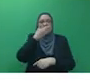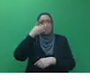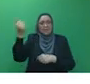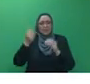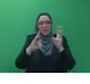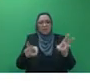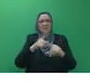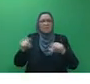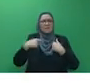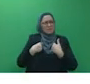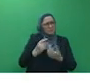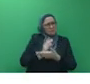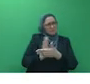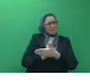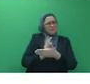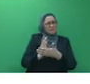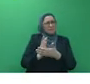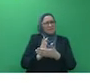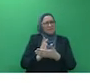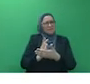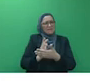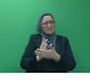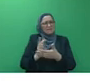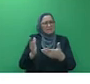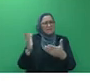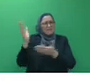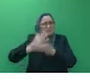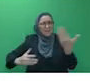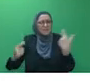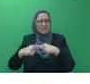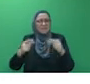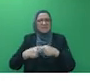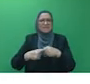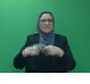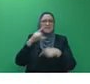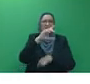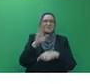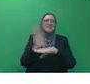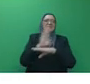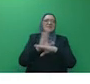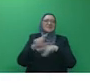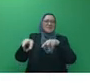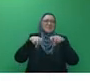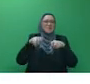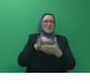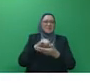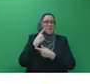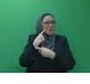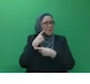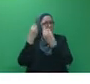calculative some really calculative companies will be like hmm you better don't give them ideas you